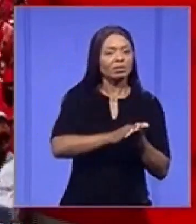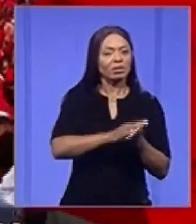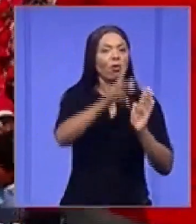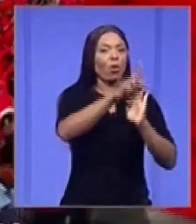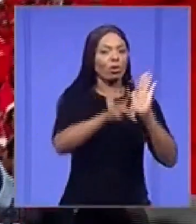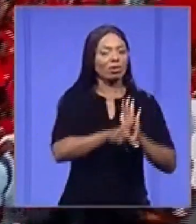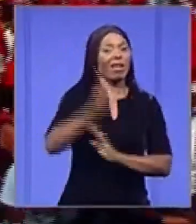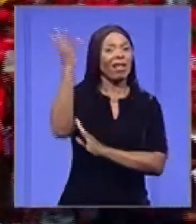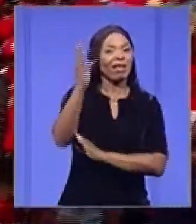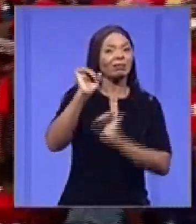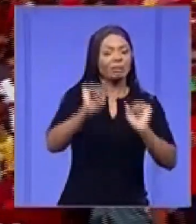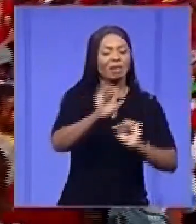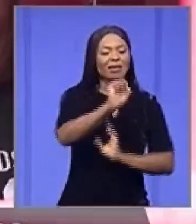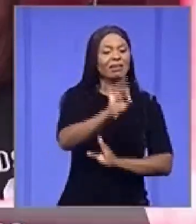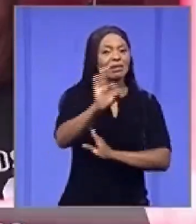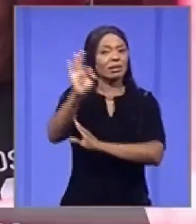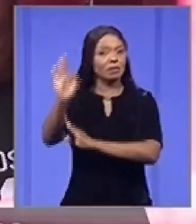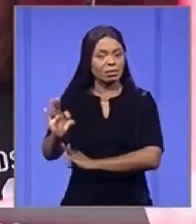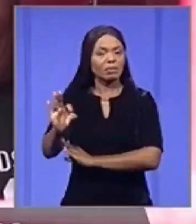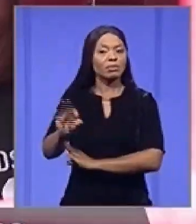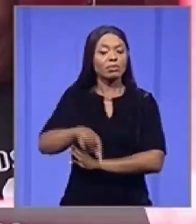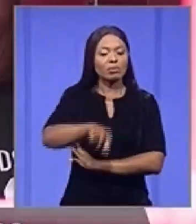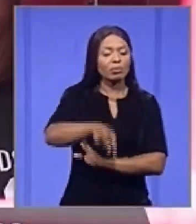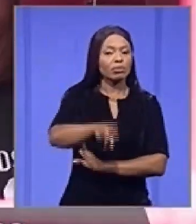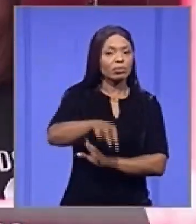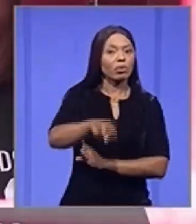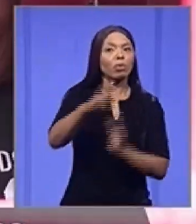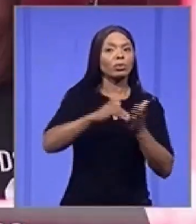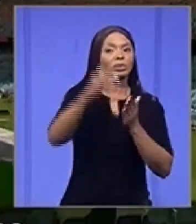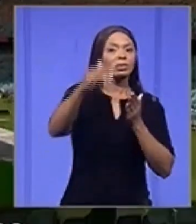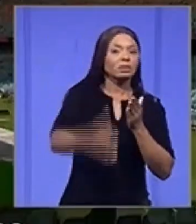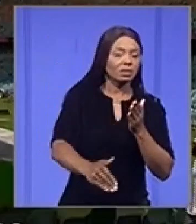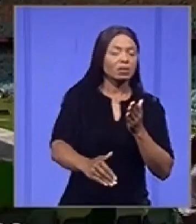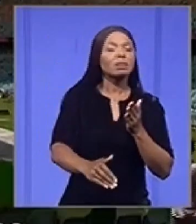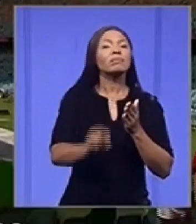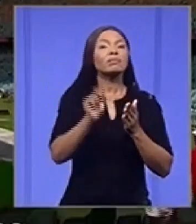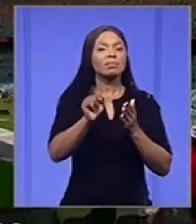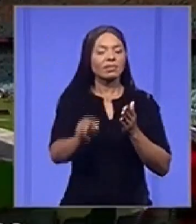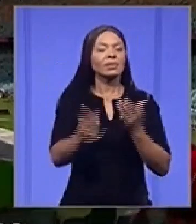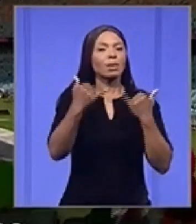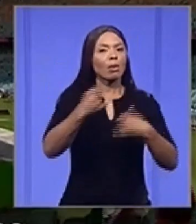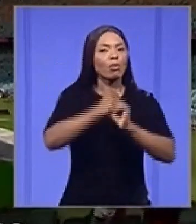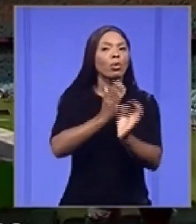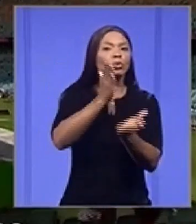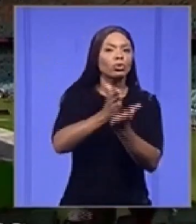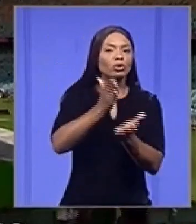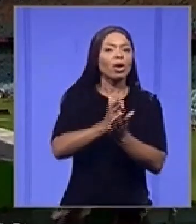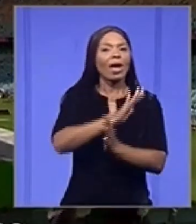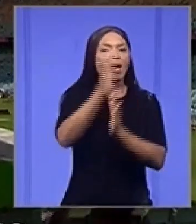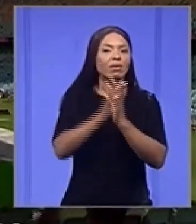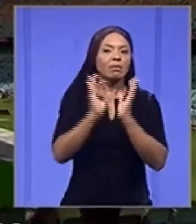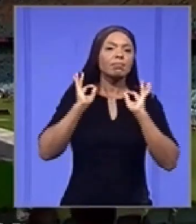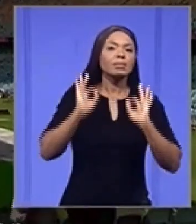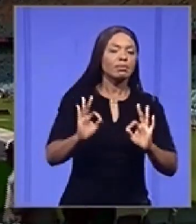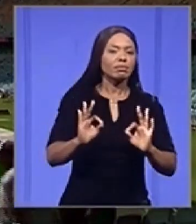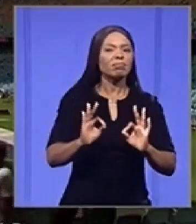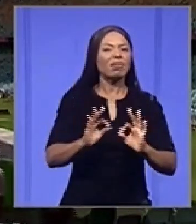ya lekoko la Economic Freedom Fighters mo bokhutlong jono jwa beke gore e tlile go netefatsa fa go sa nne le dikgoreletsi